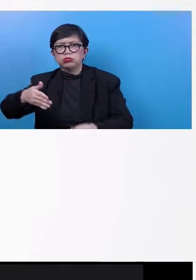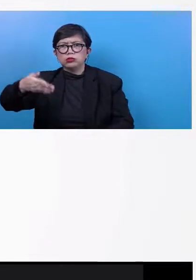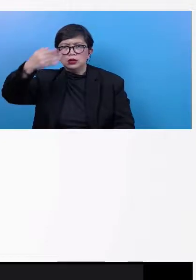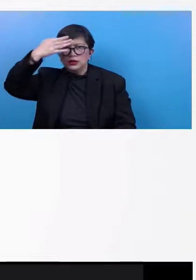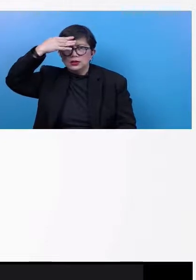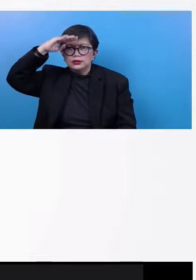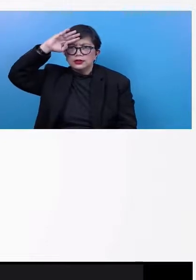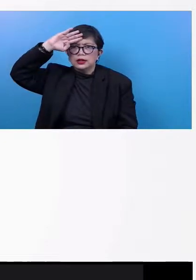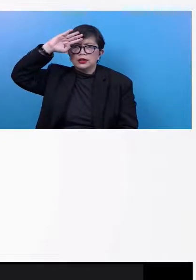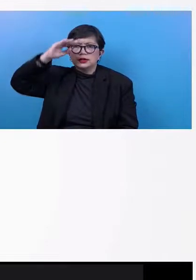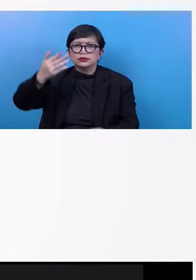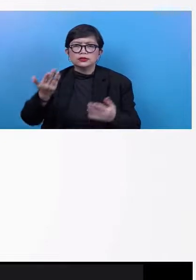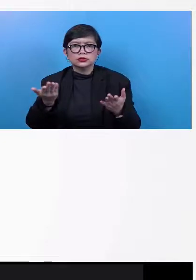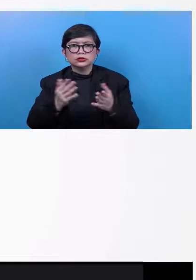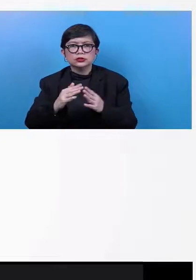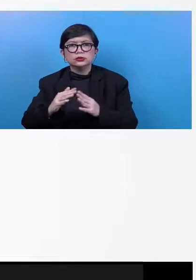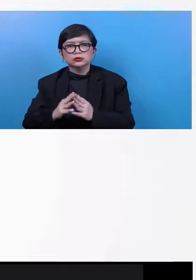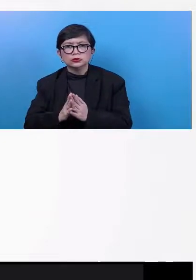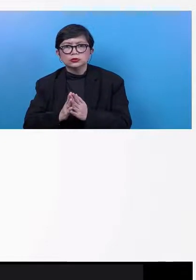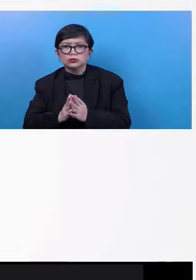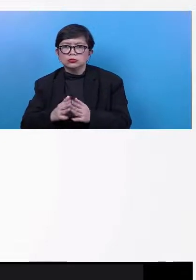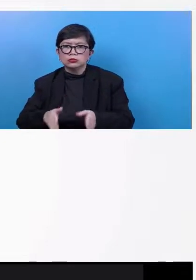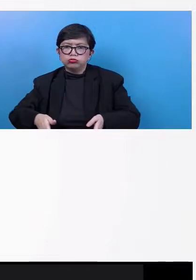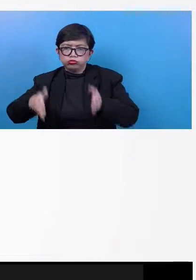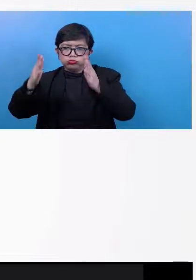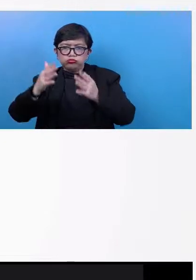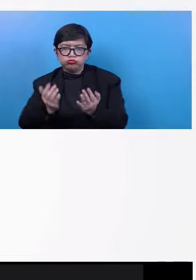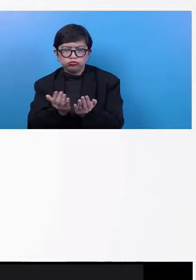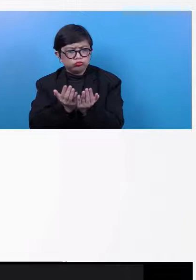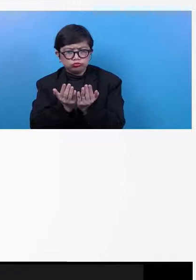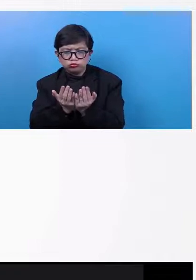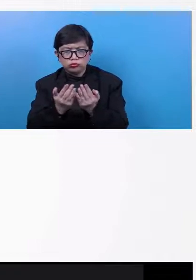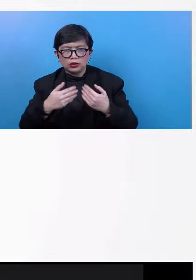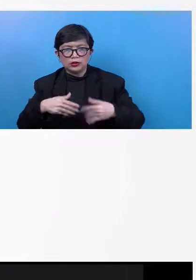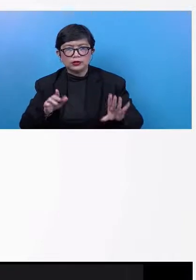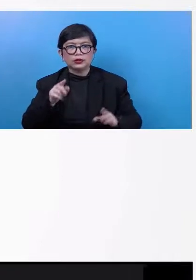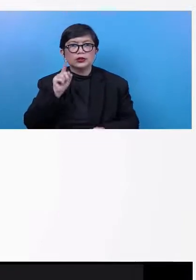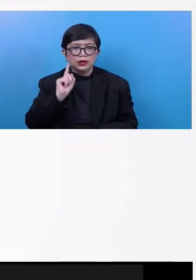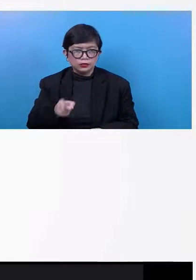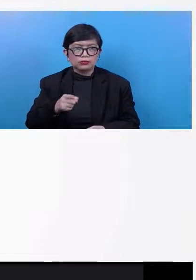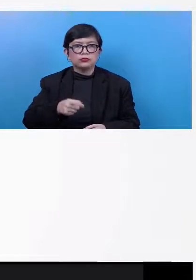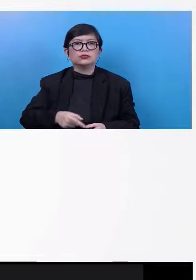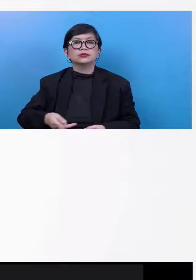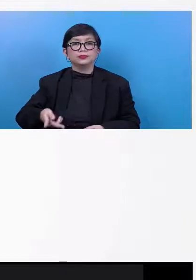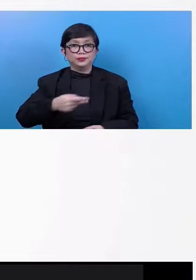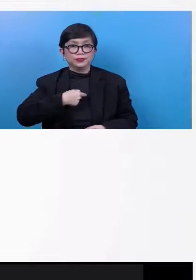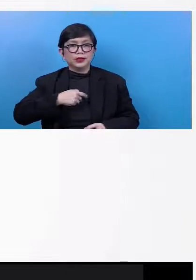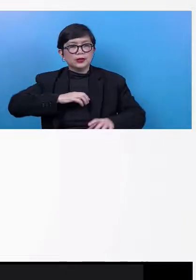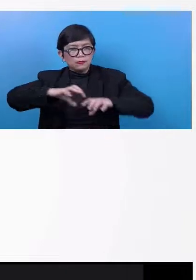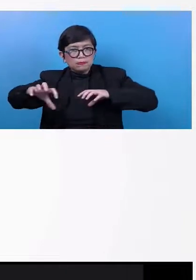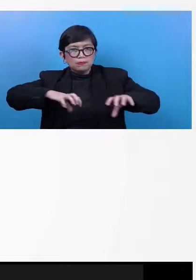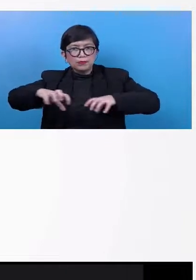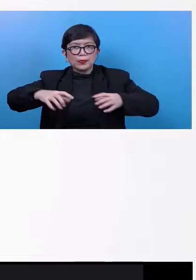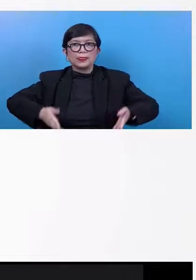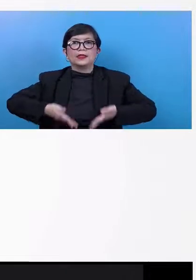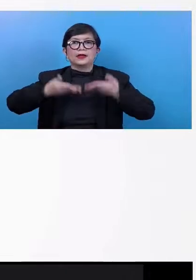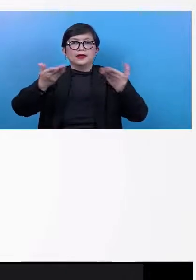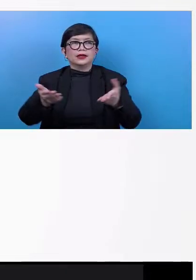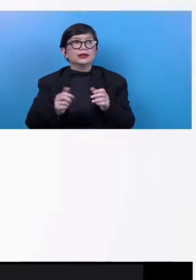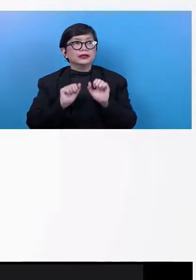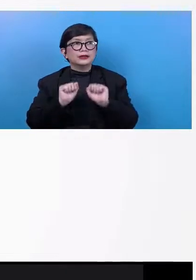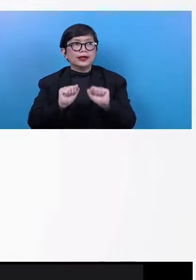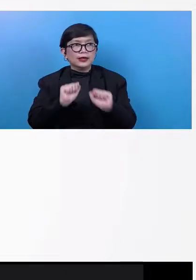goals and key actions for nations to know what needs to be done to deliver resilience. There are